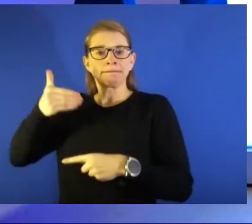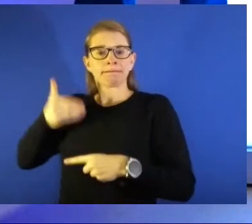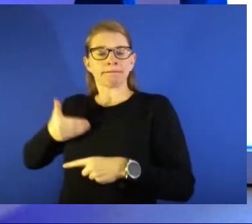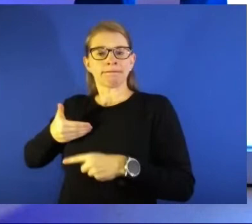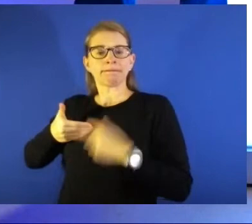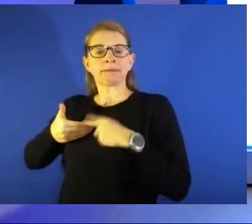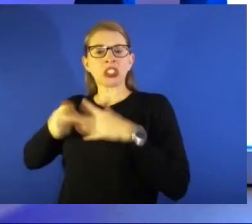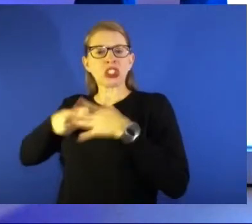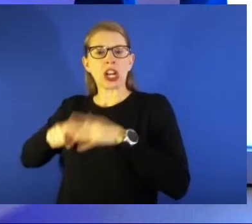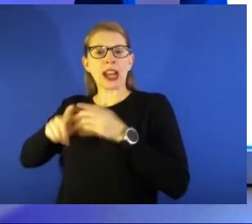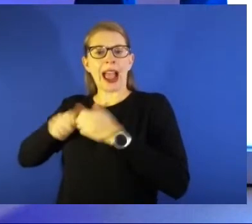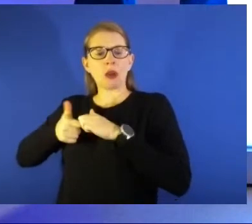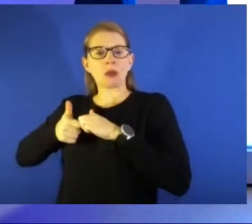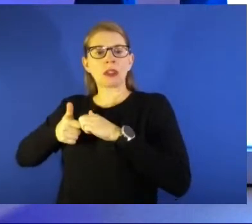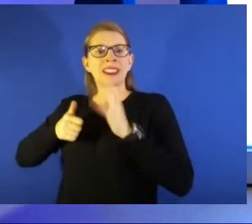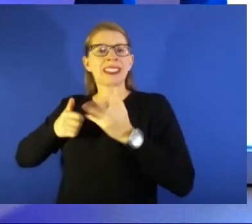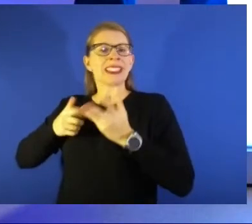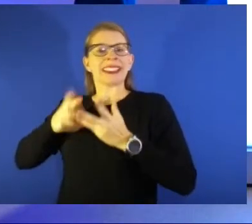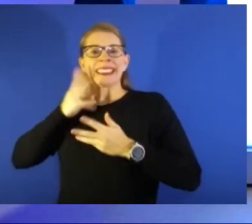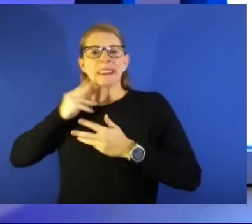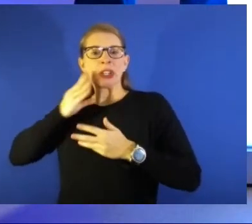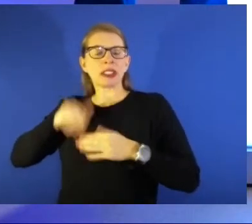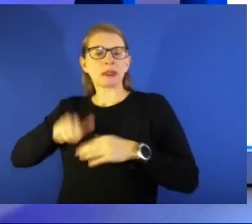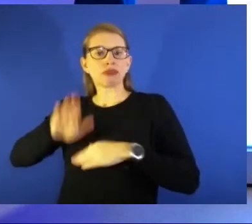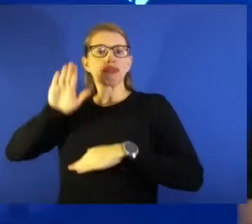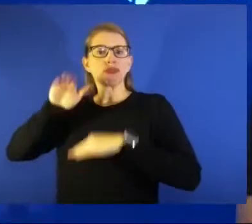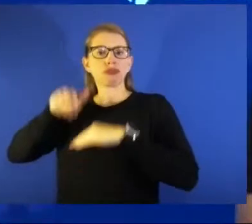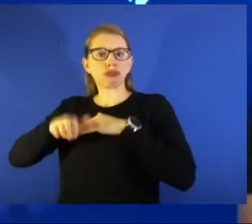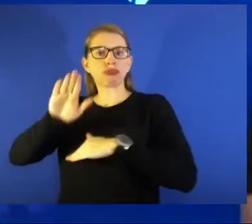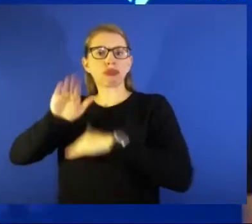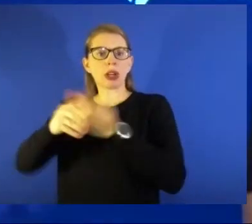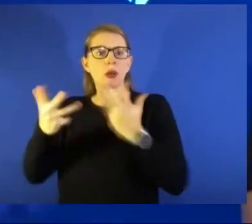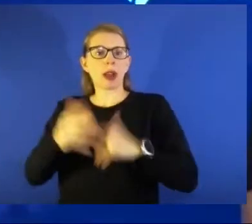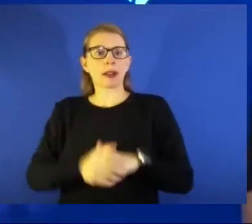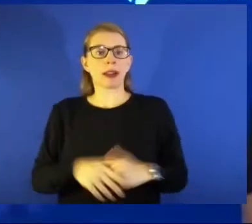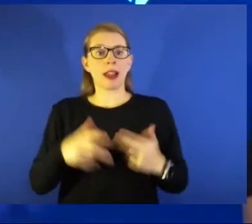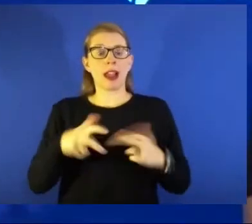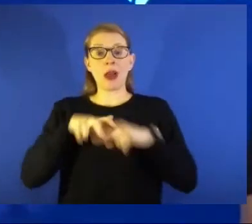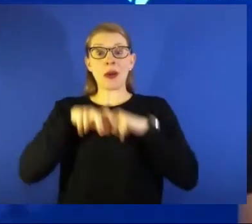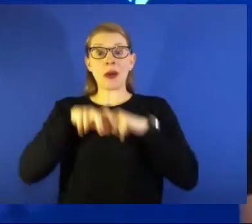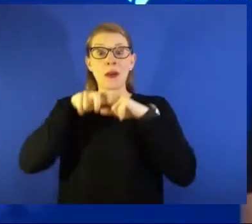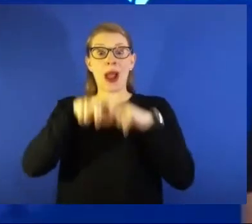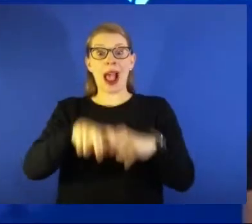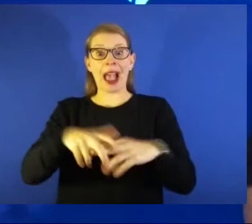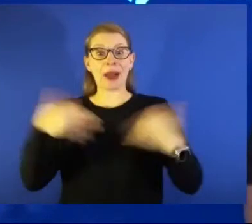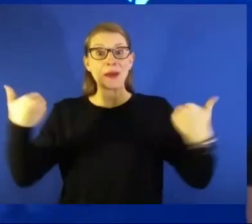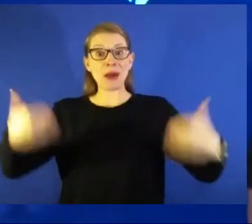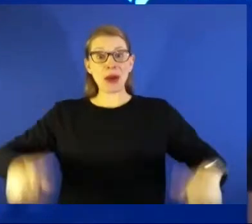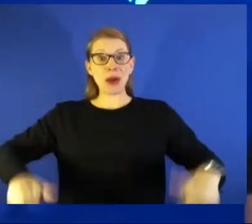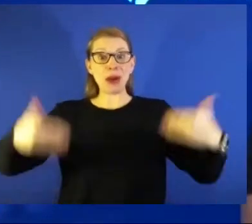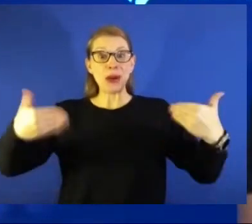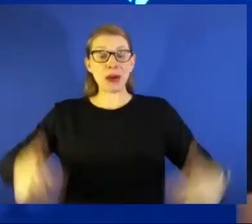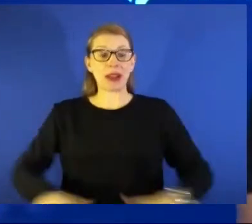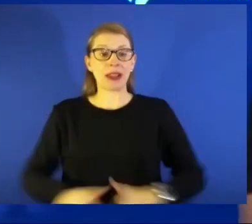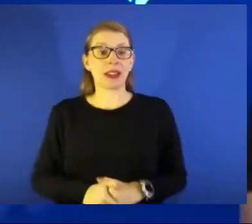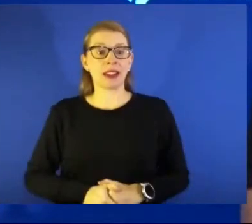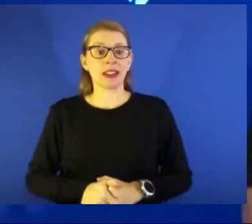these highs and lows that you've experienced. Wow, what a ride, huh? It's been